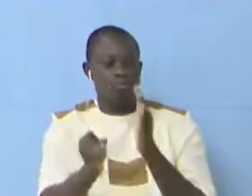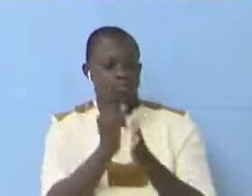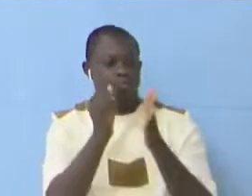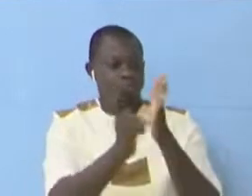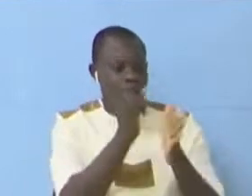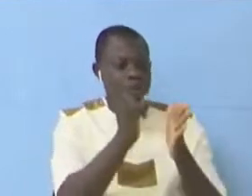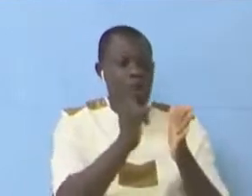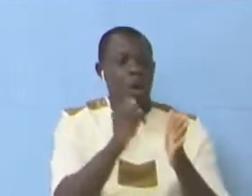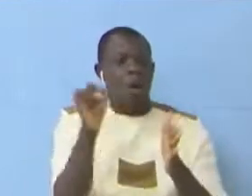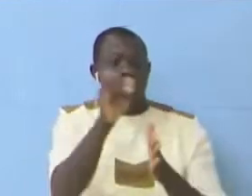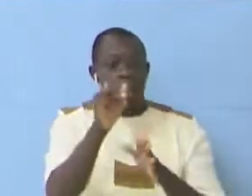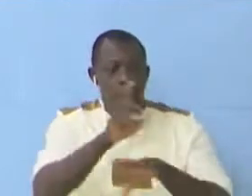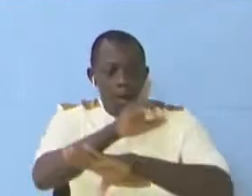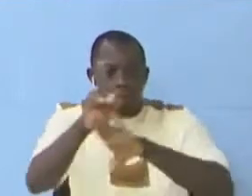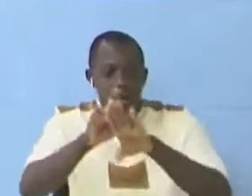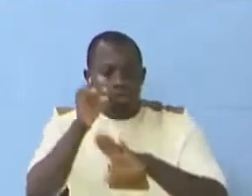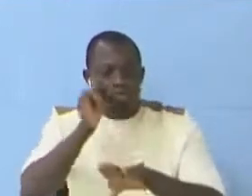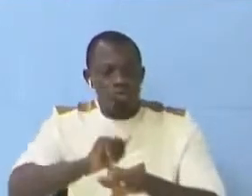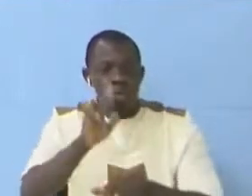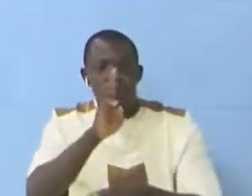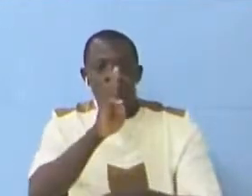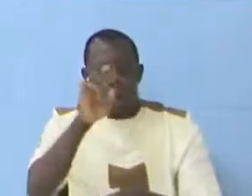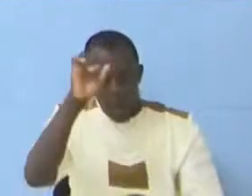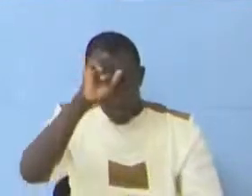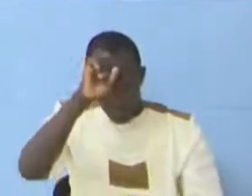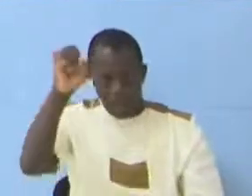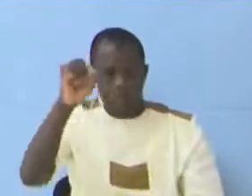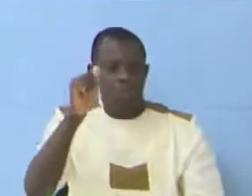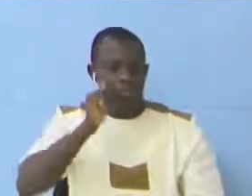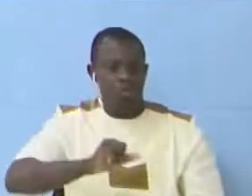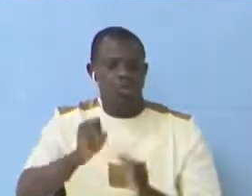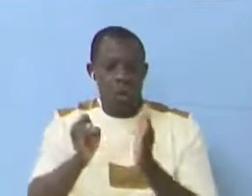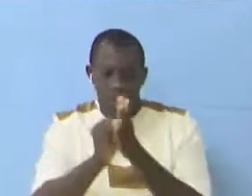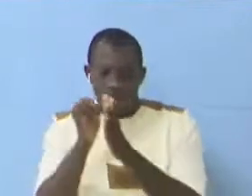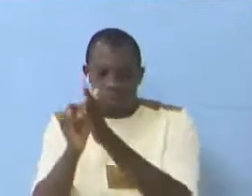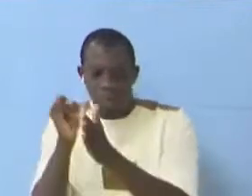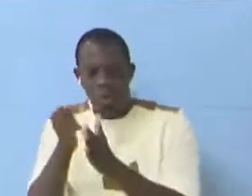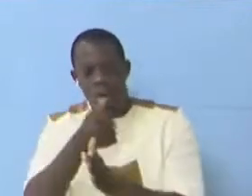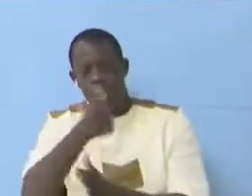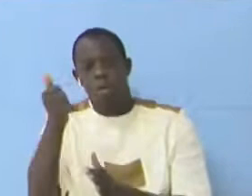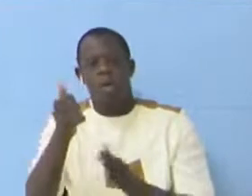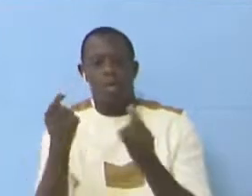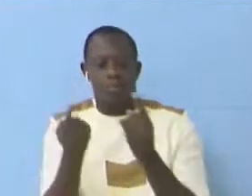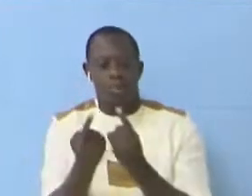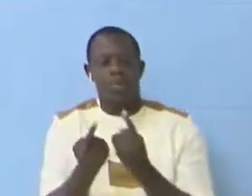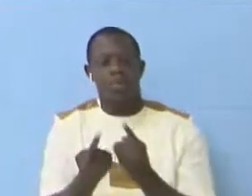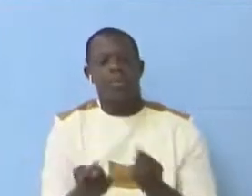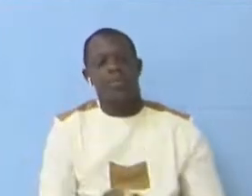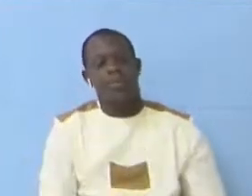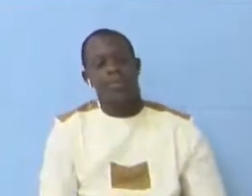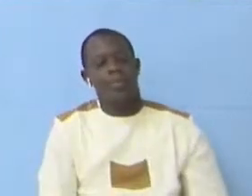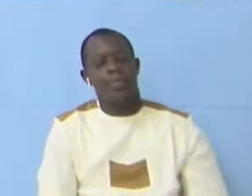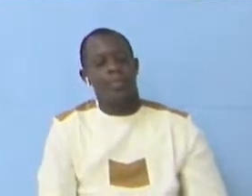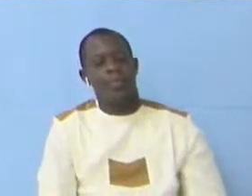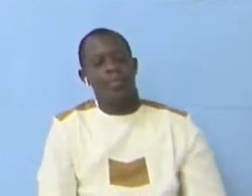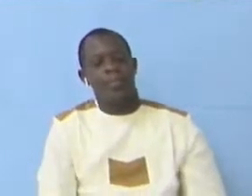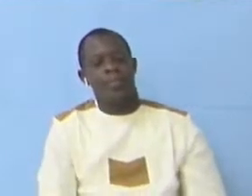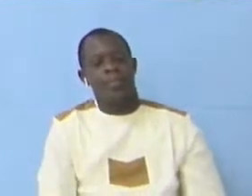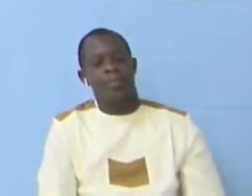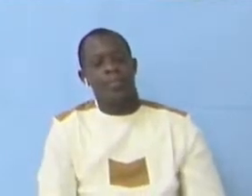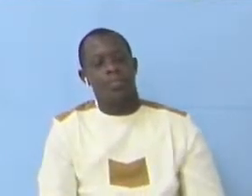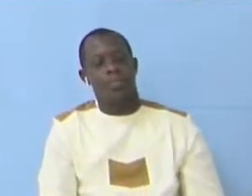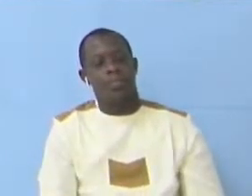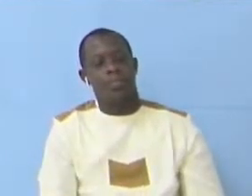president. nekkul li nga xam ne moom lañ soxla pour li nga xam ne mooy jëmal réew mi waaye mu doon jumtuwaay boo xam ne nag jumtuwaay gëstu la